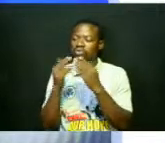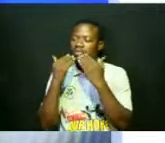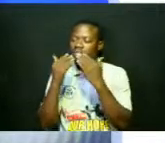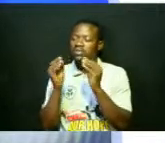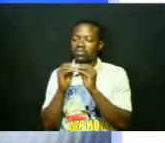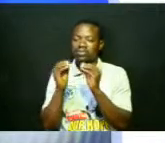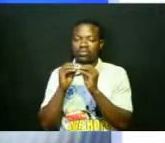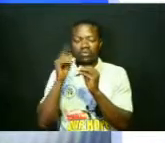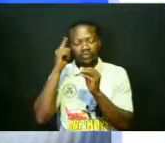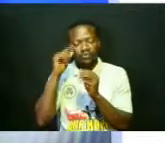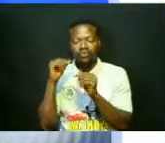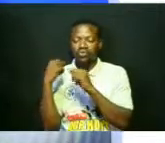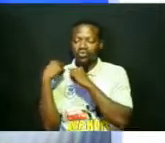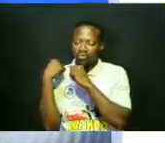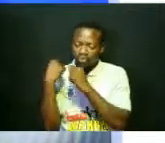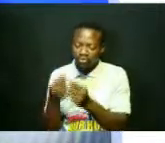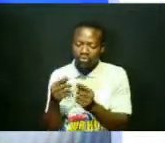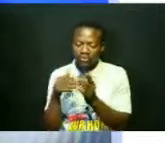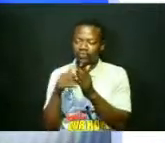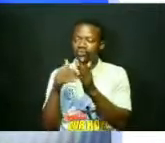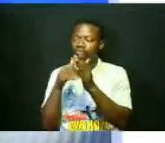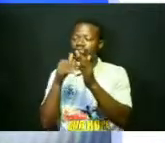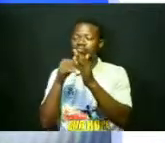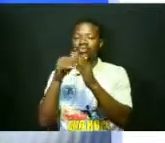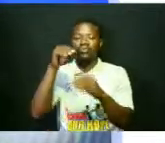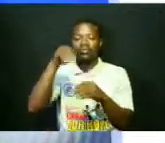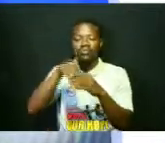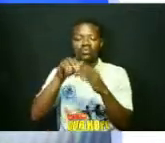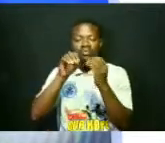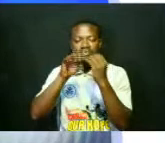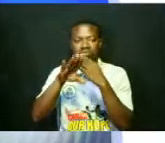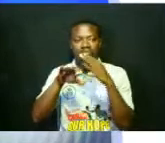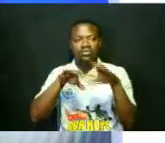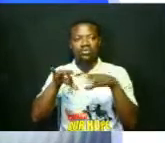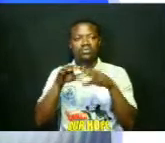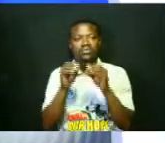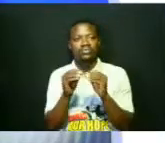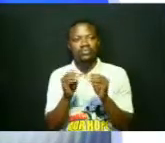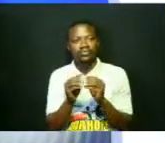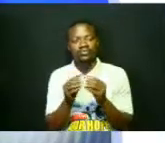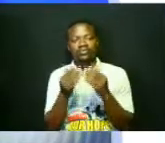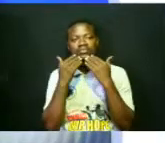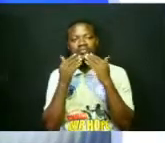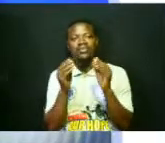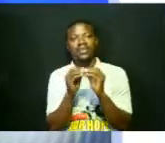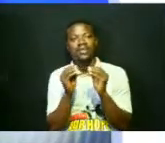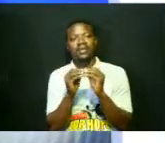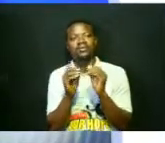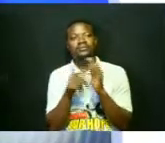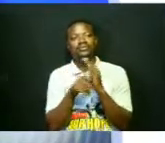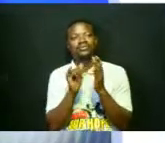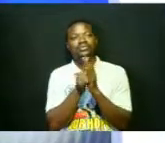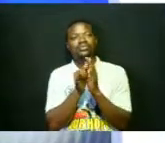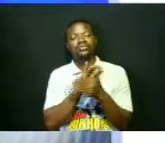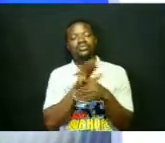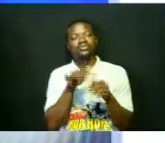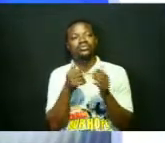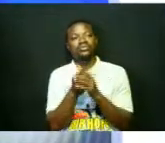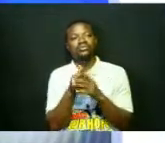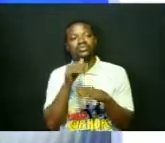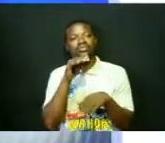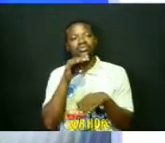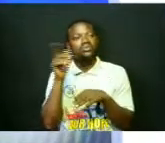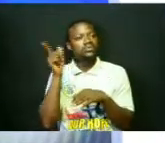the loyal Zoom family. You've always been part of this awesome production. And then those who were also